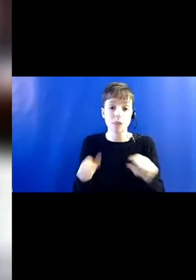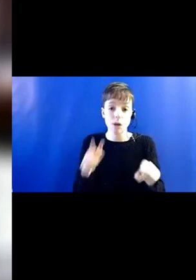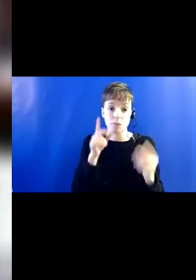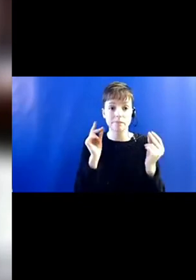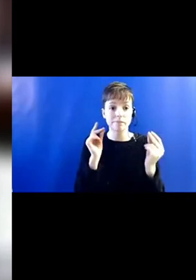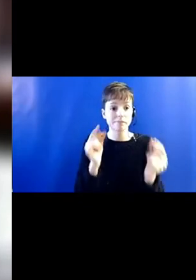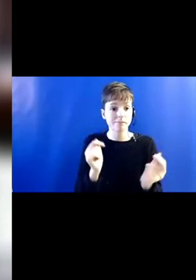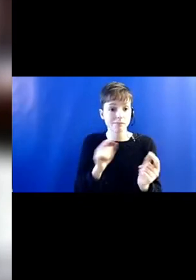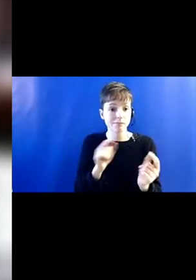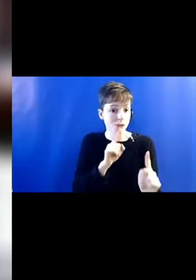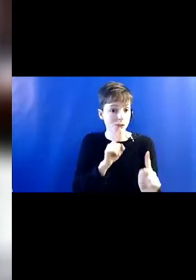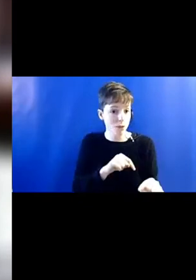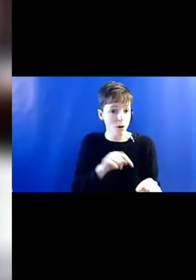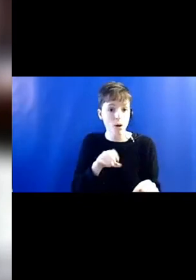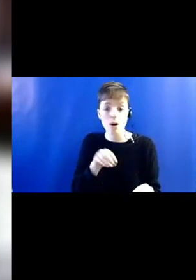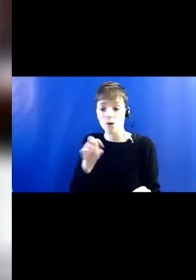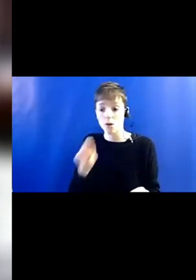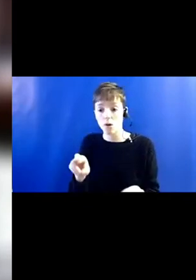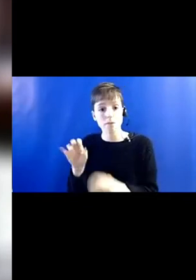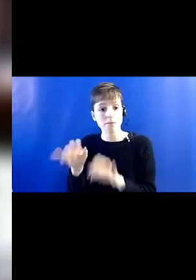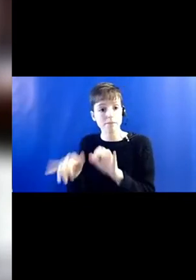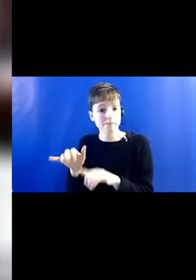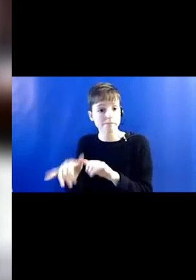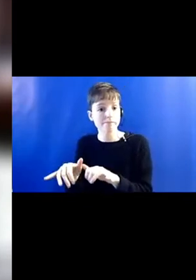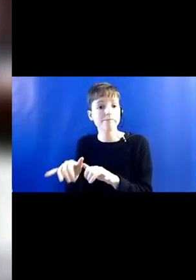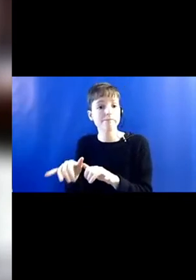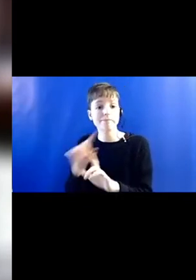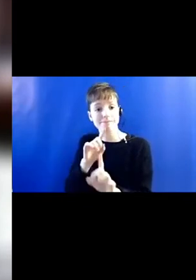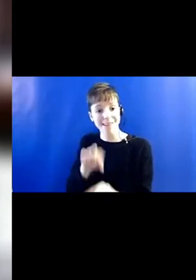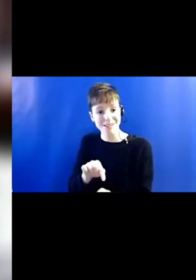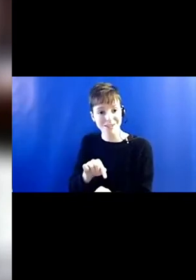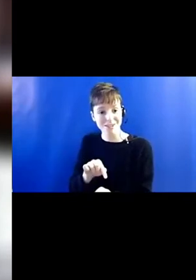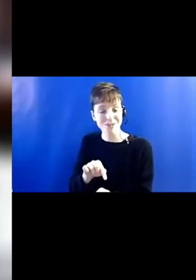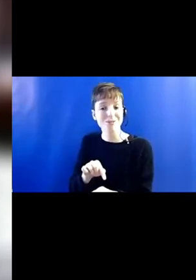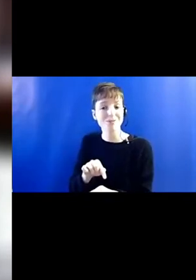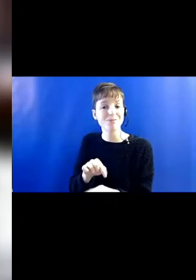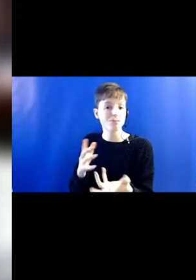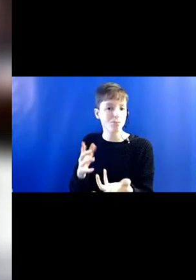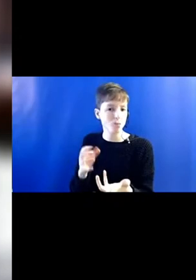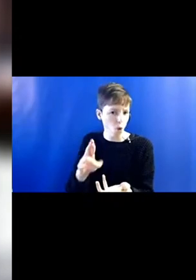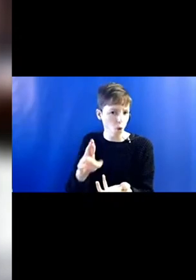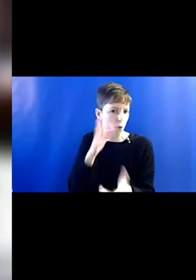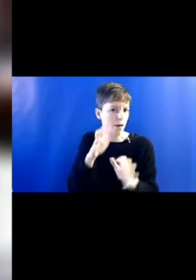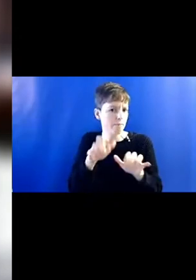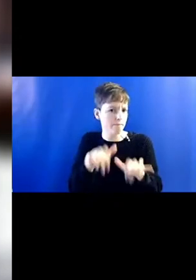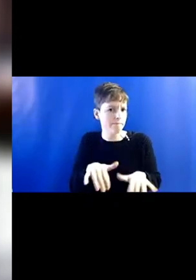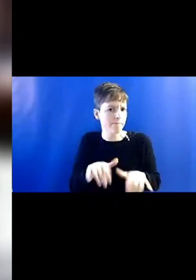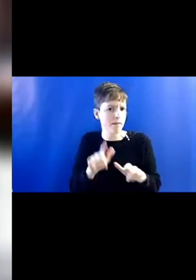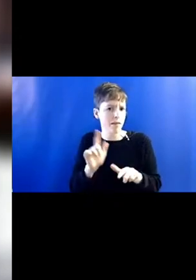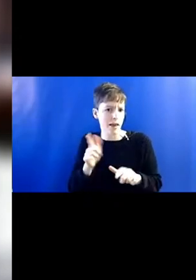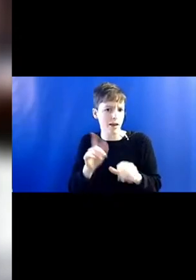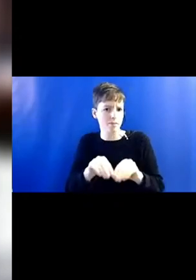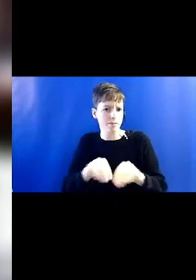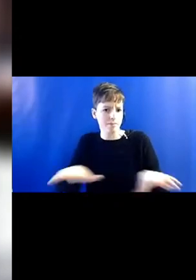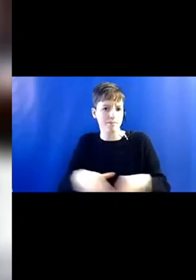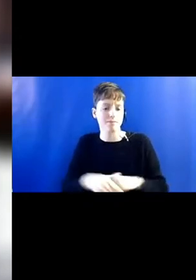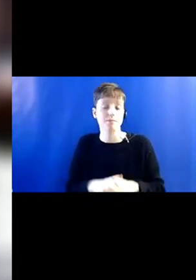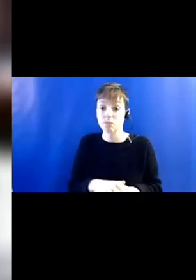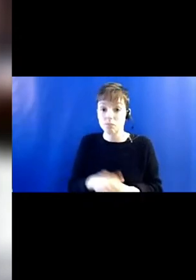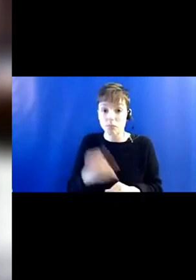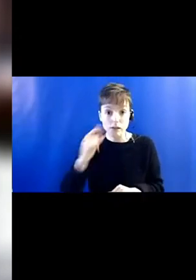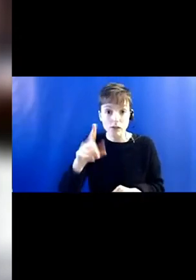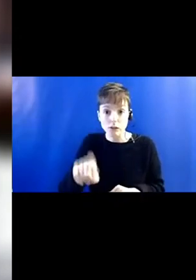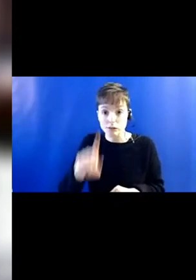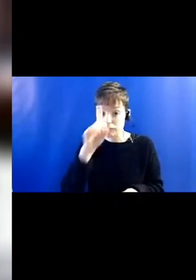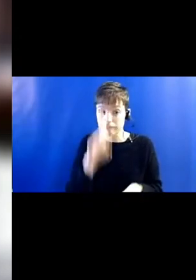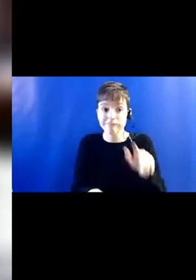the chat when they're done or later after the workshop is over. You're also welcome to send questions to us later on,